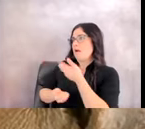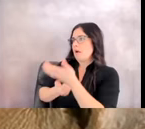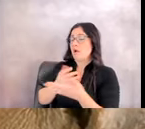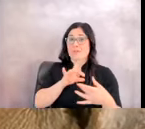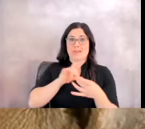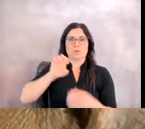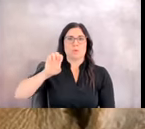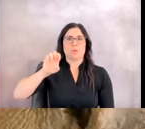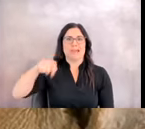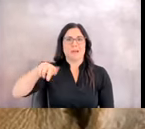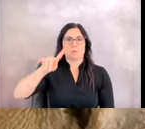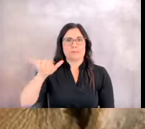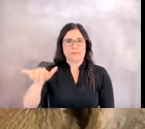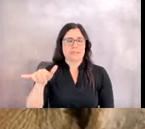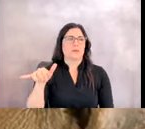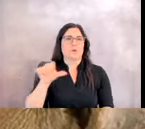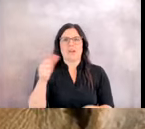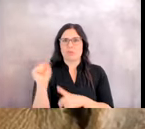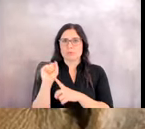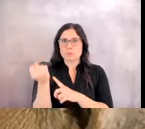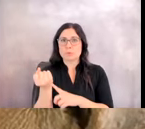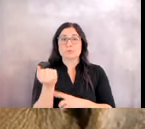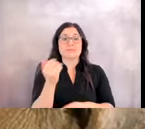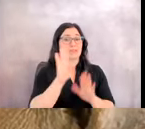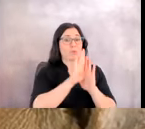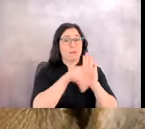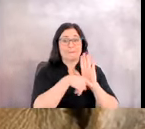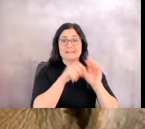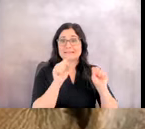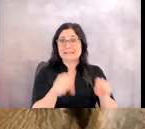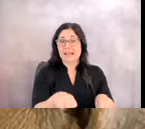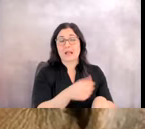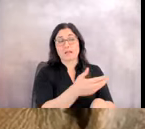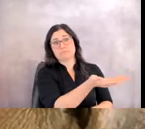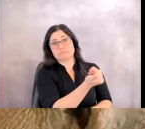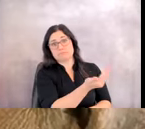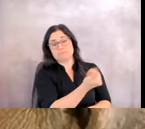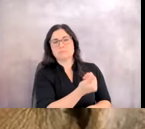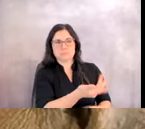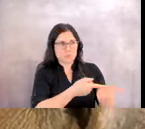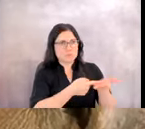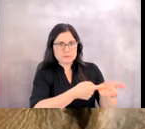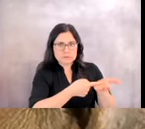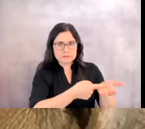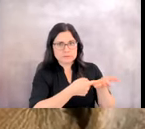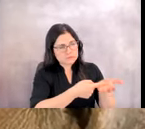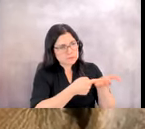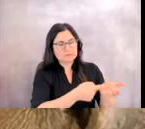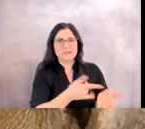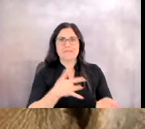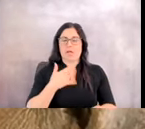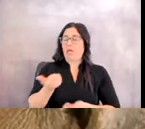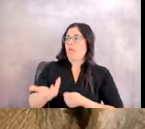issues, even if it's just a 30-minute, let's talk about what's going on there with you, that you're feeling